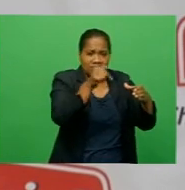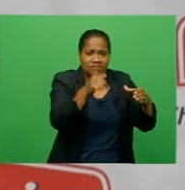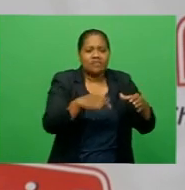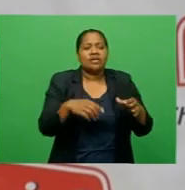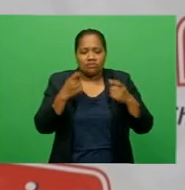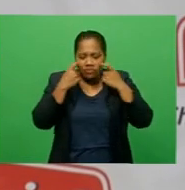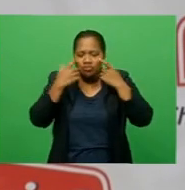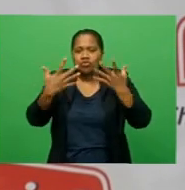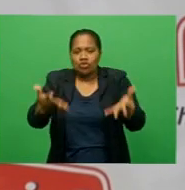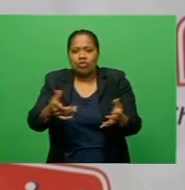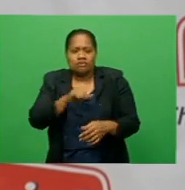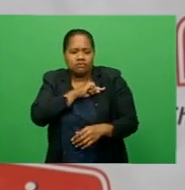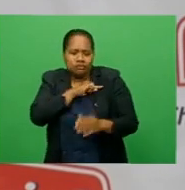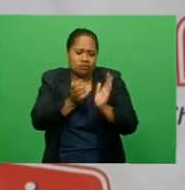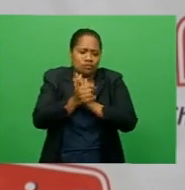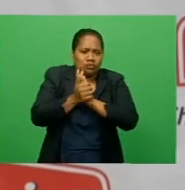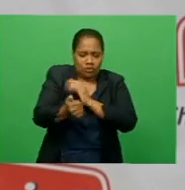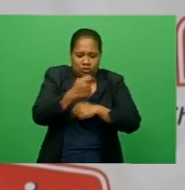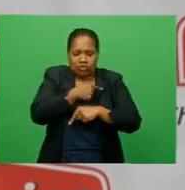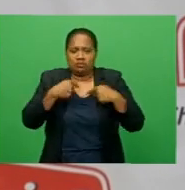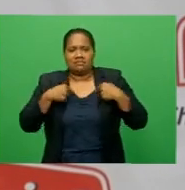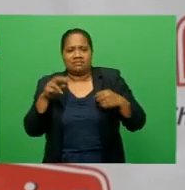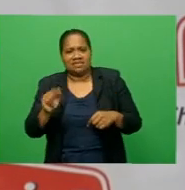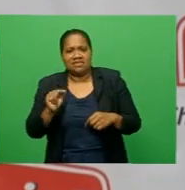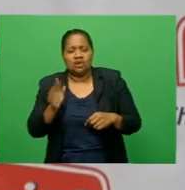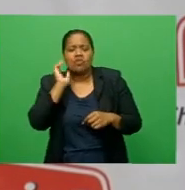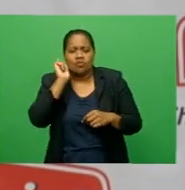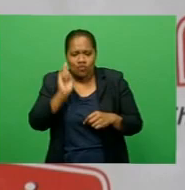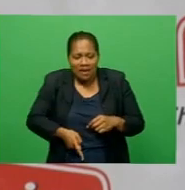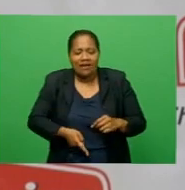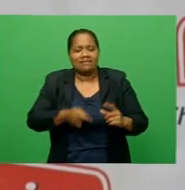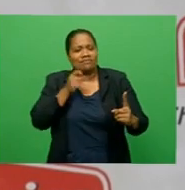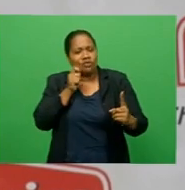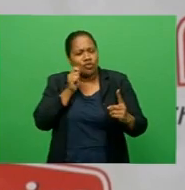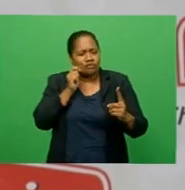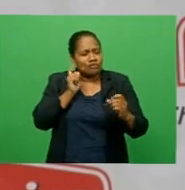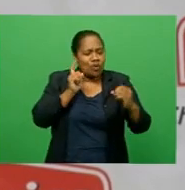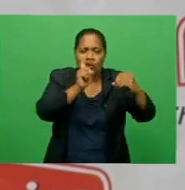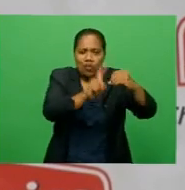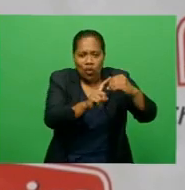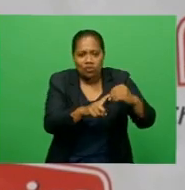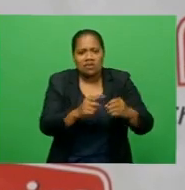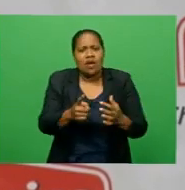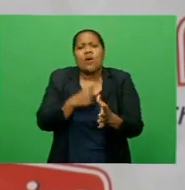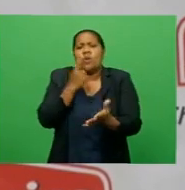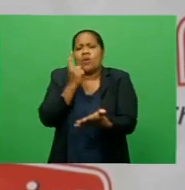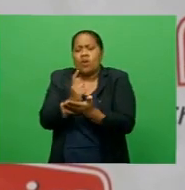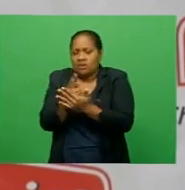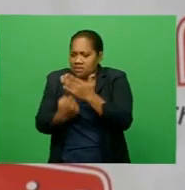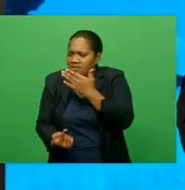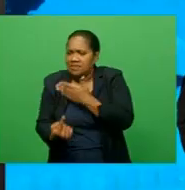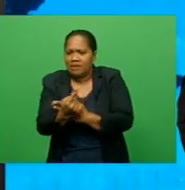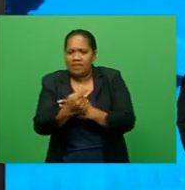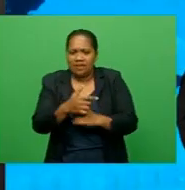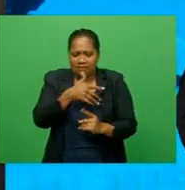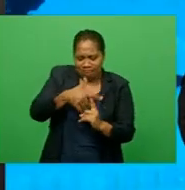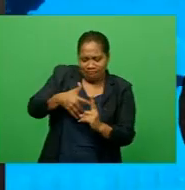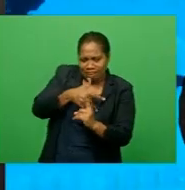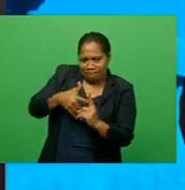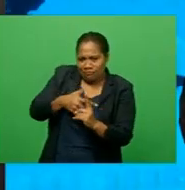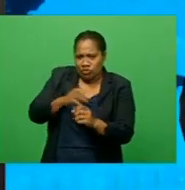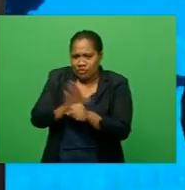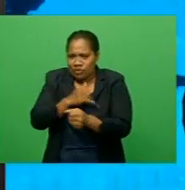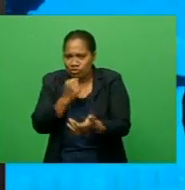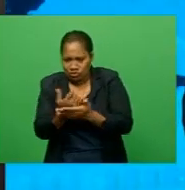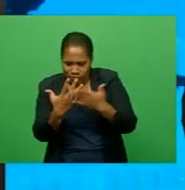need to move us up in our ranking. That's our ultimate goal. There's a lot of work going on in the background to make sure that happens.